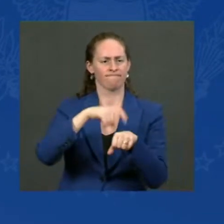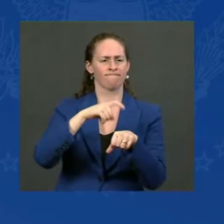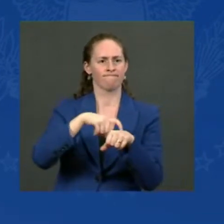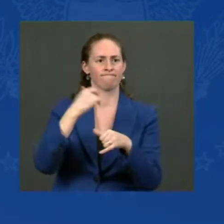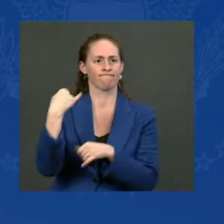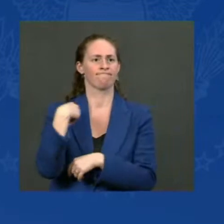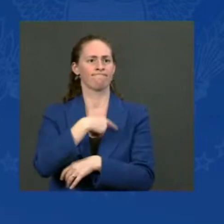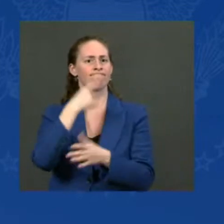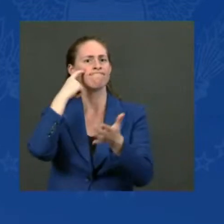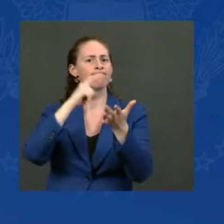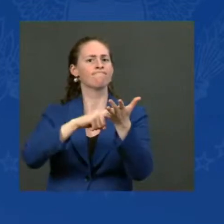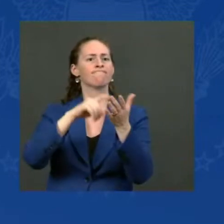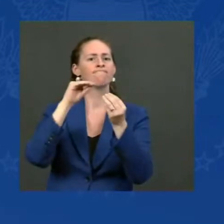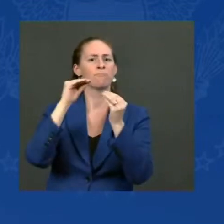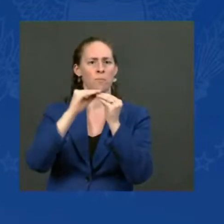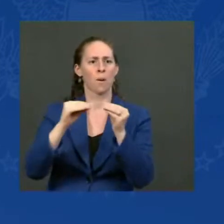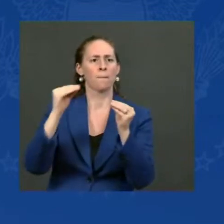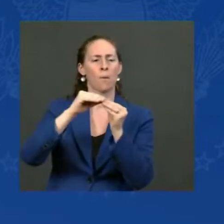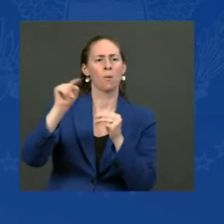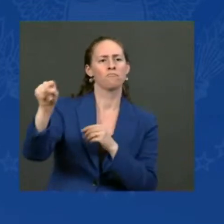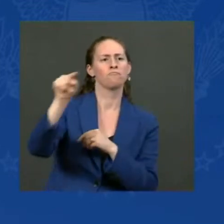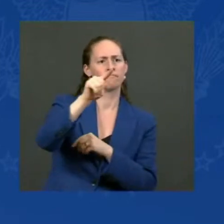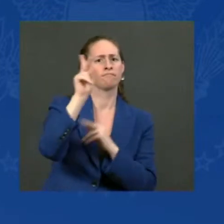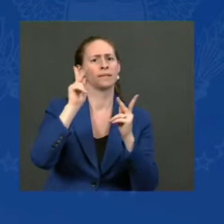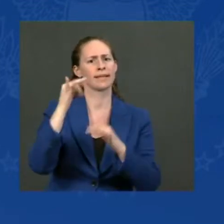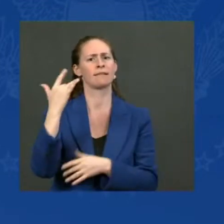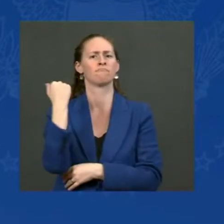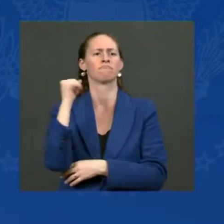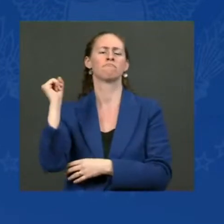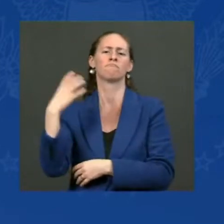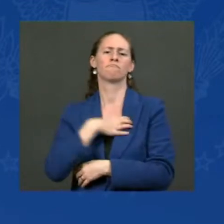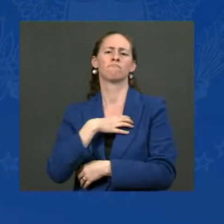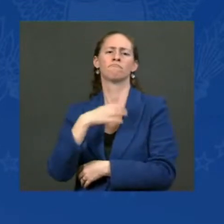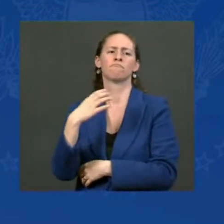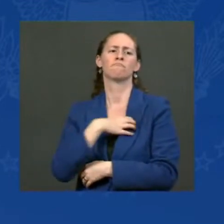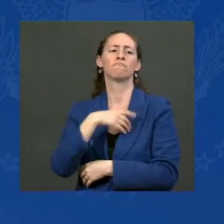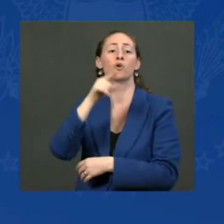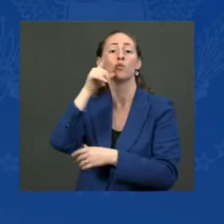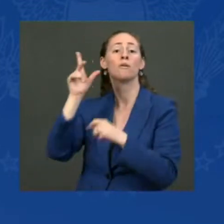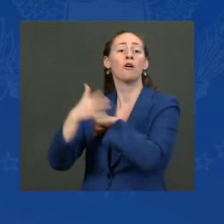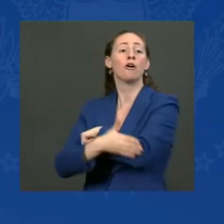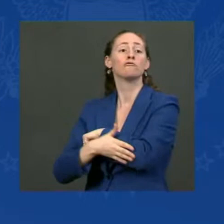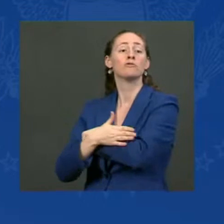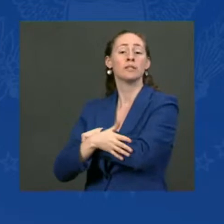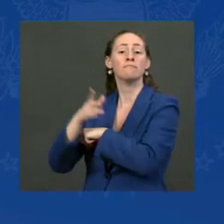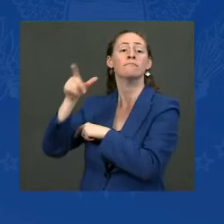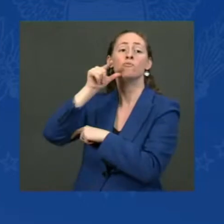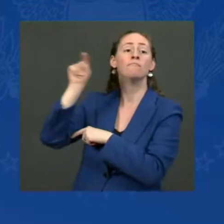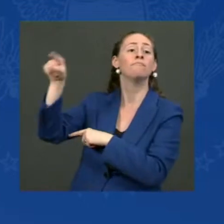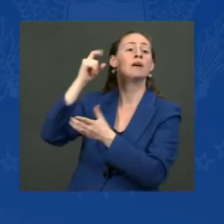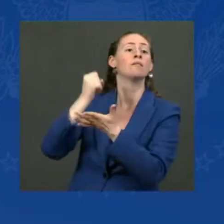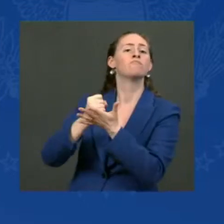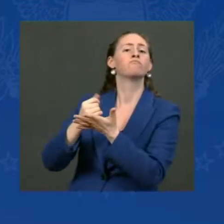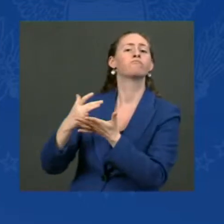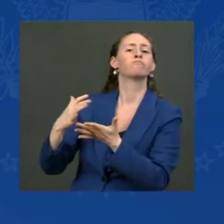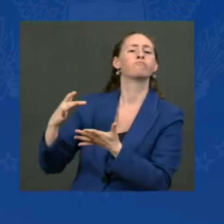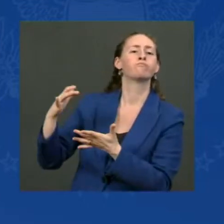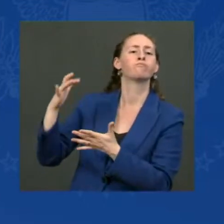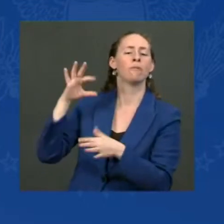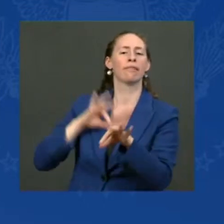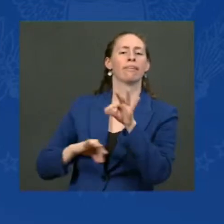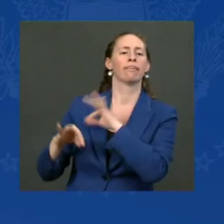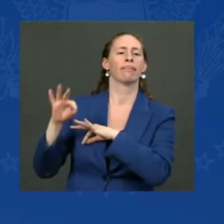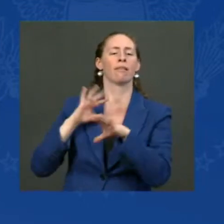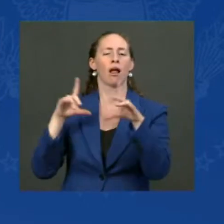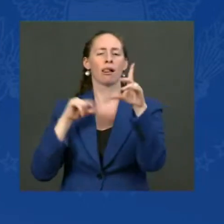their discontent, seeing the wealthy and well-connected grow richer and richer, taking payoffs and bribes,